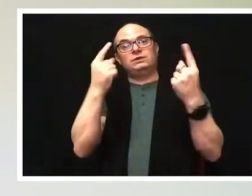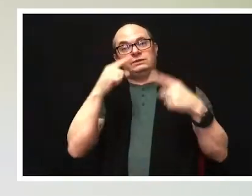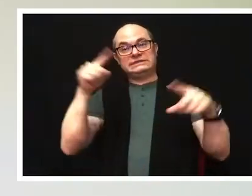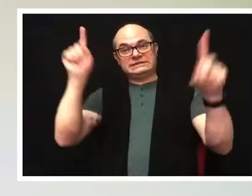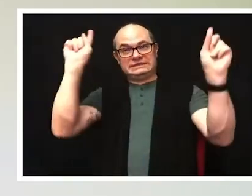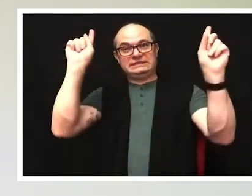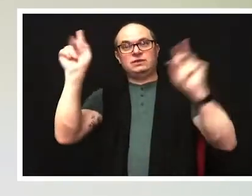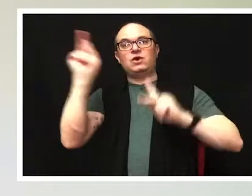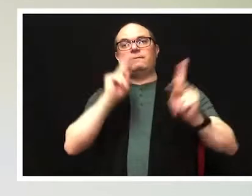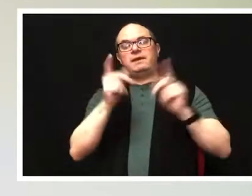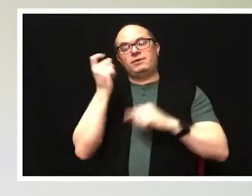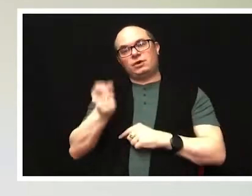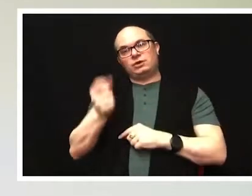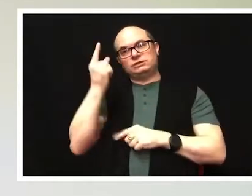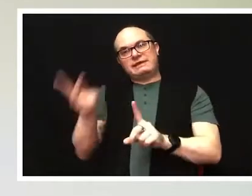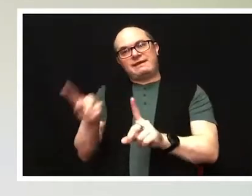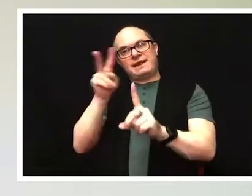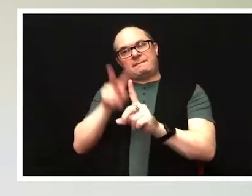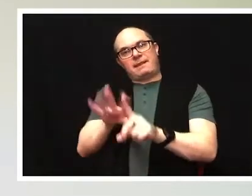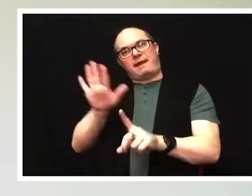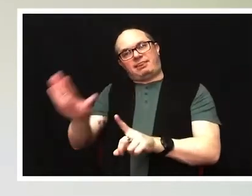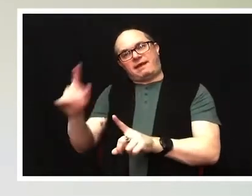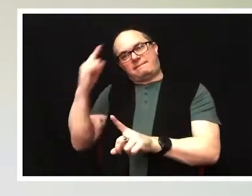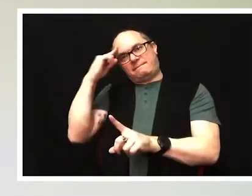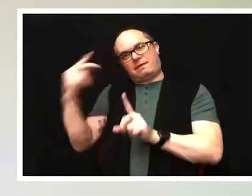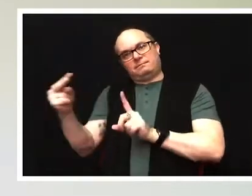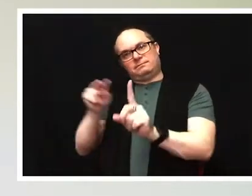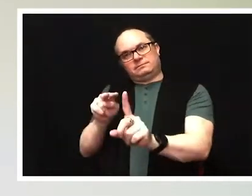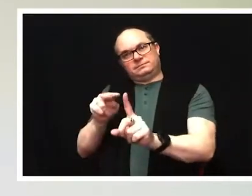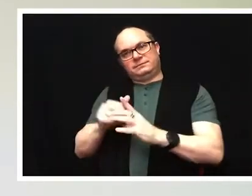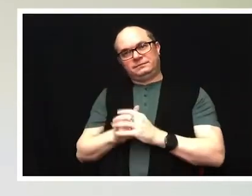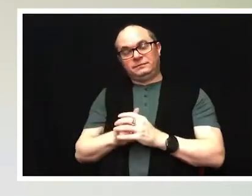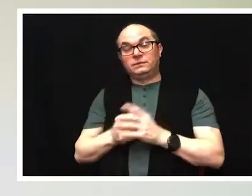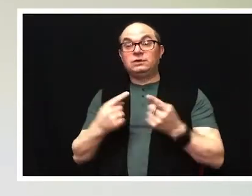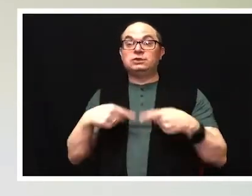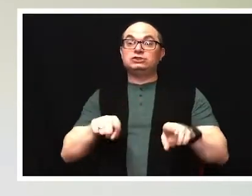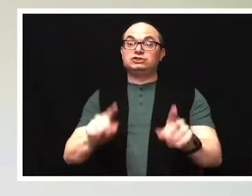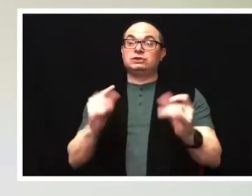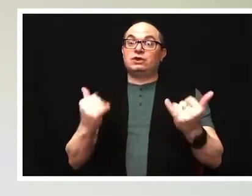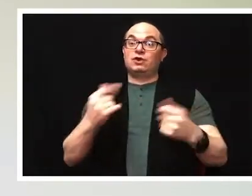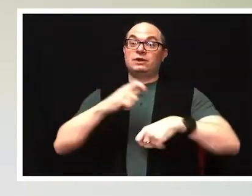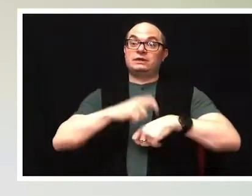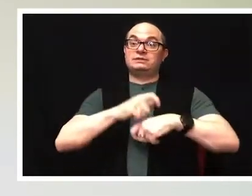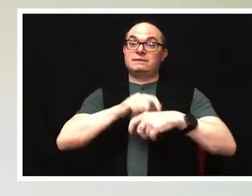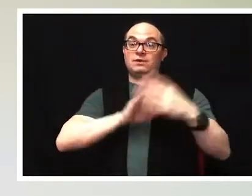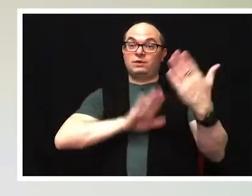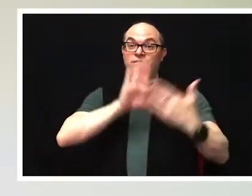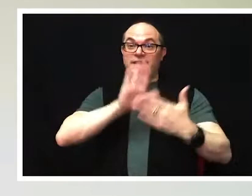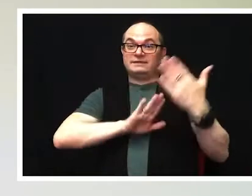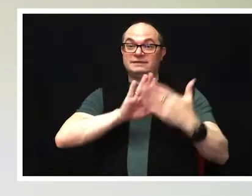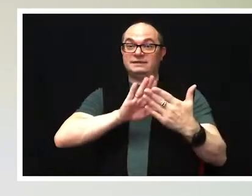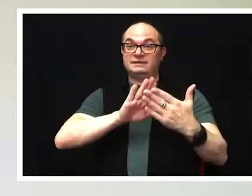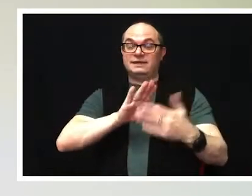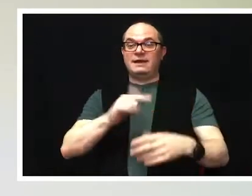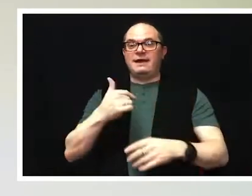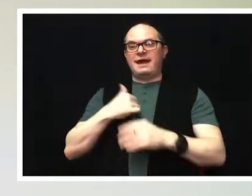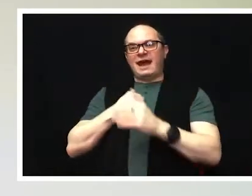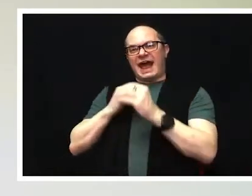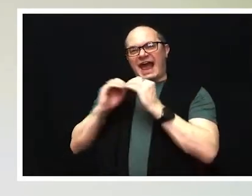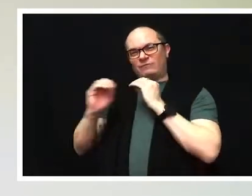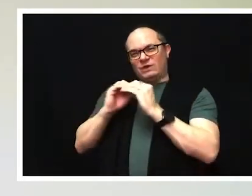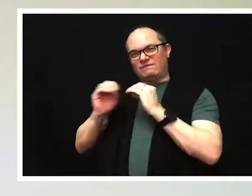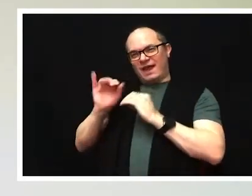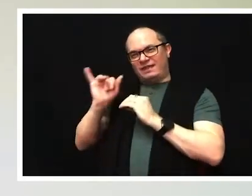succeed are those that understand and apply this mindset. During the current times we are facing, I have refined